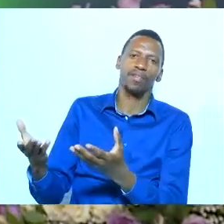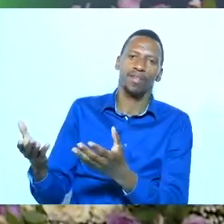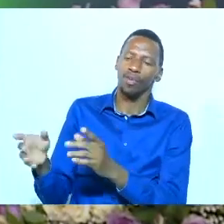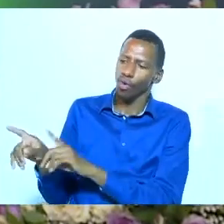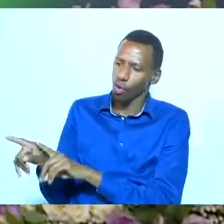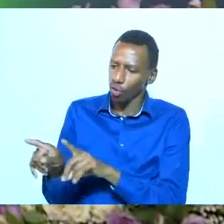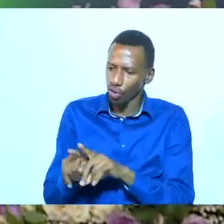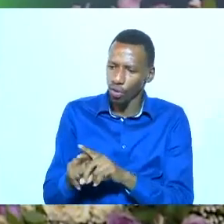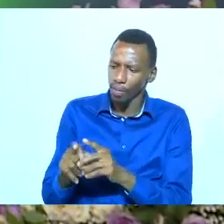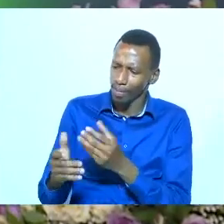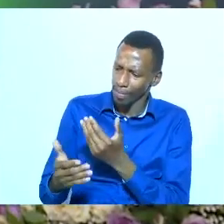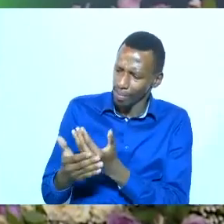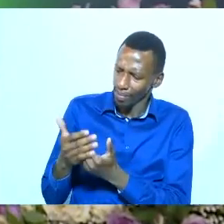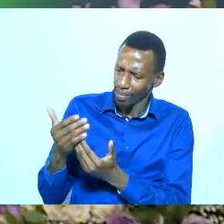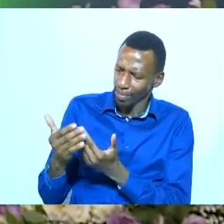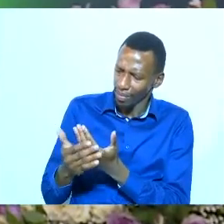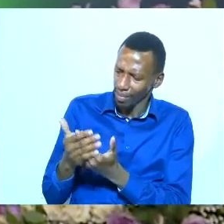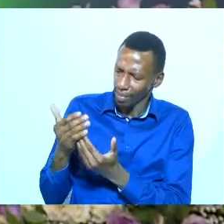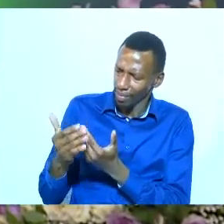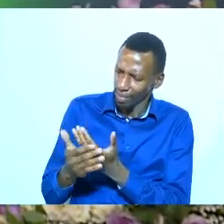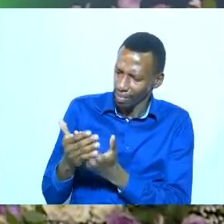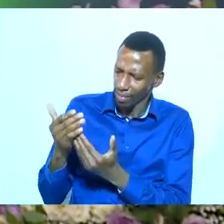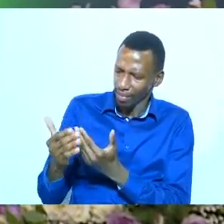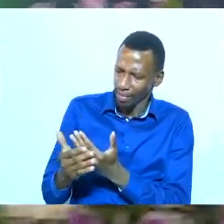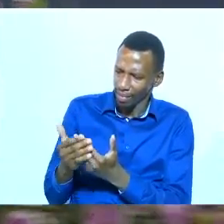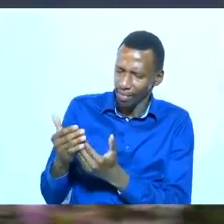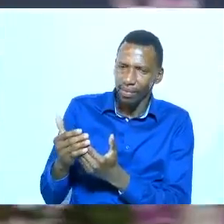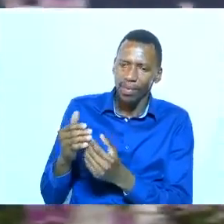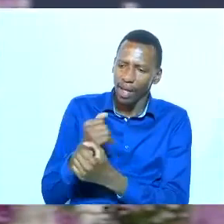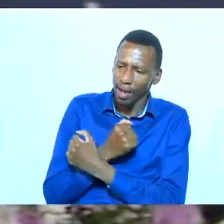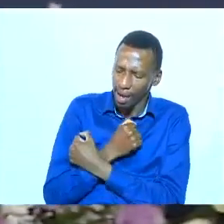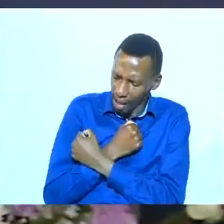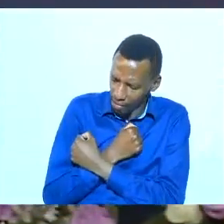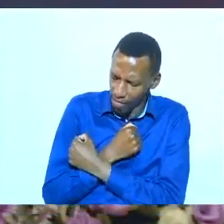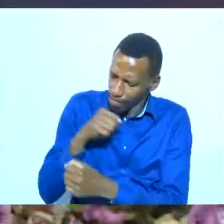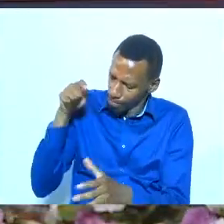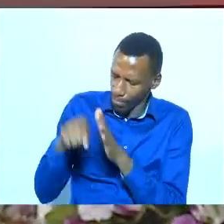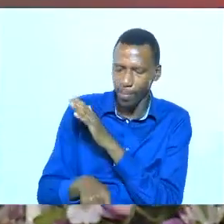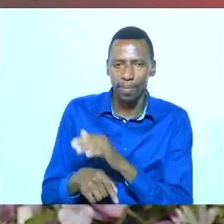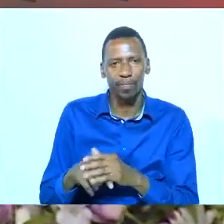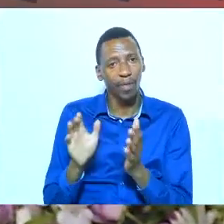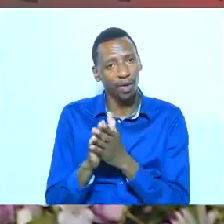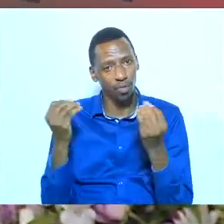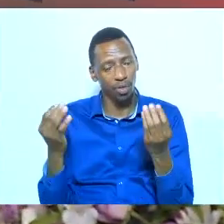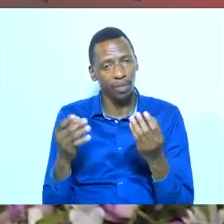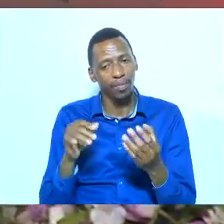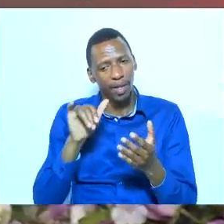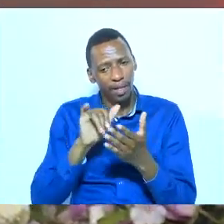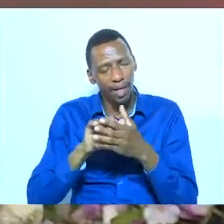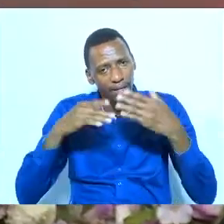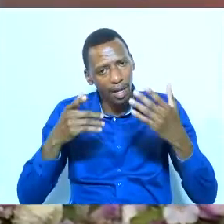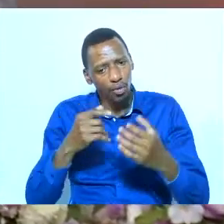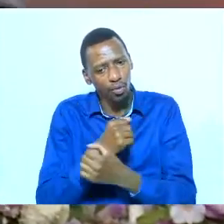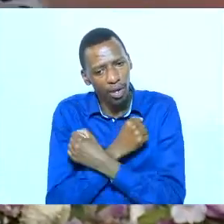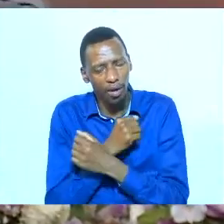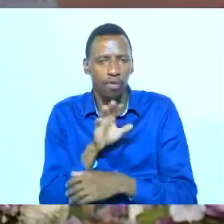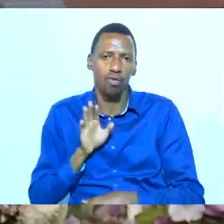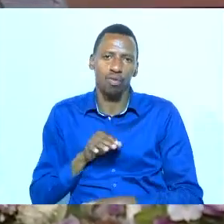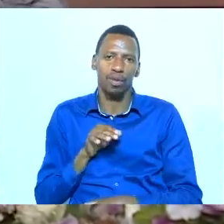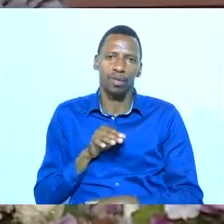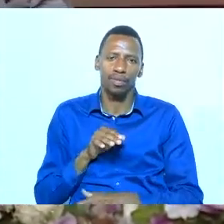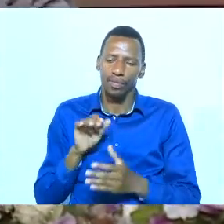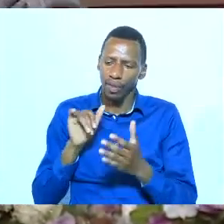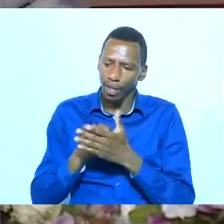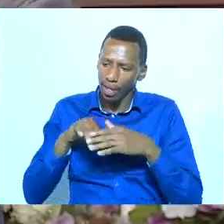a caring and selfish love. Hallelujah. That's how you can love a woman. That's how